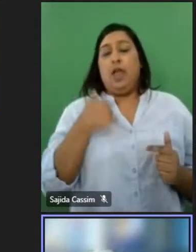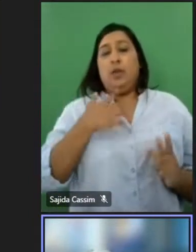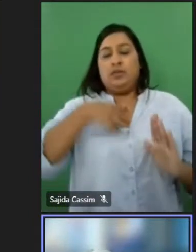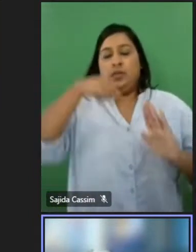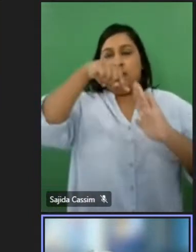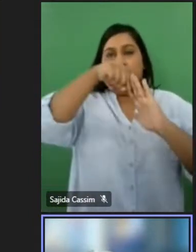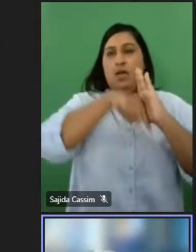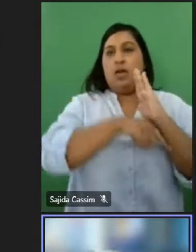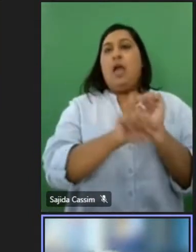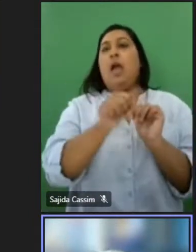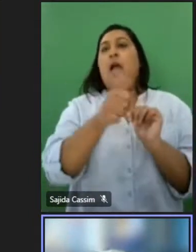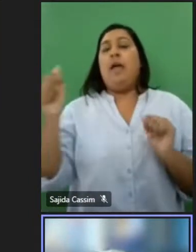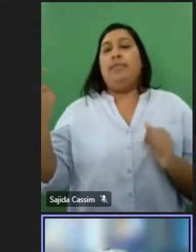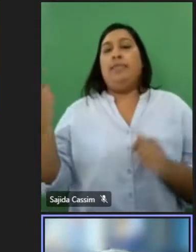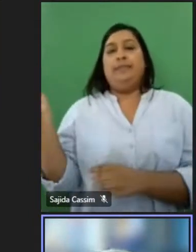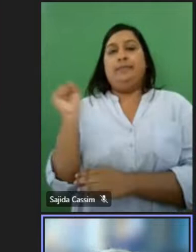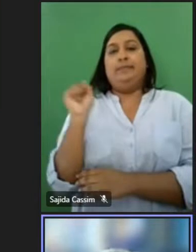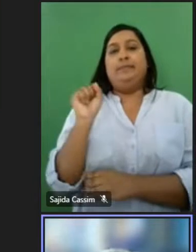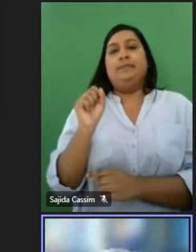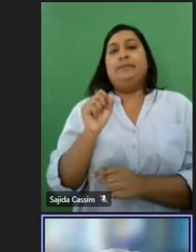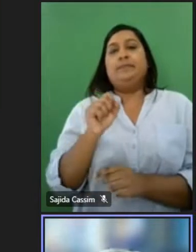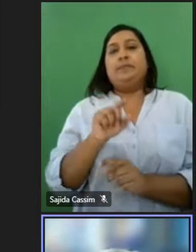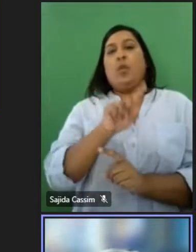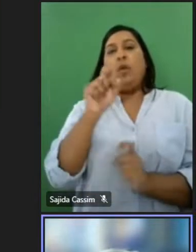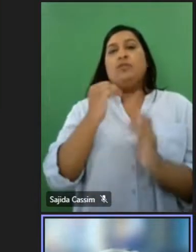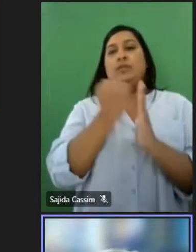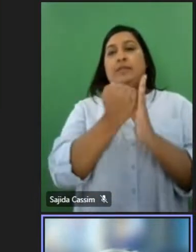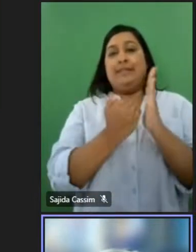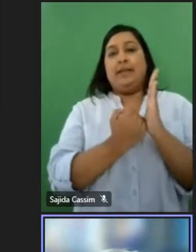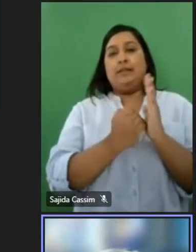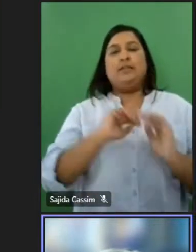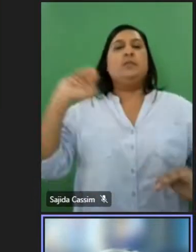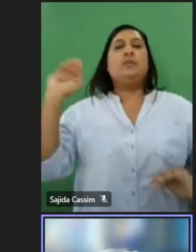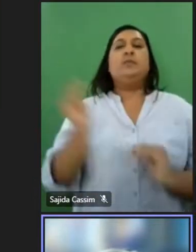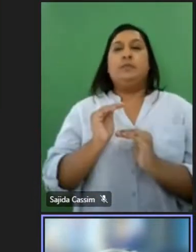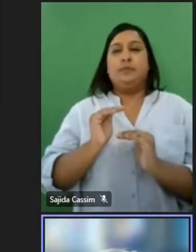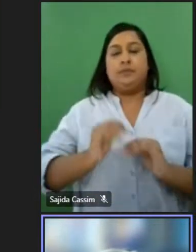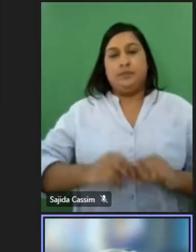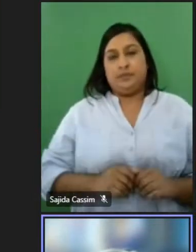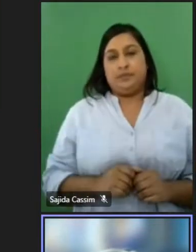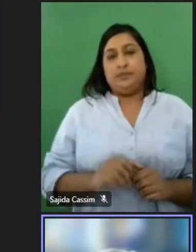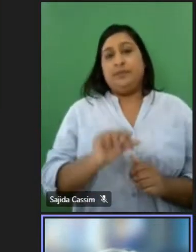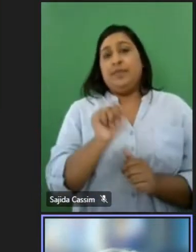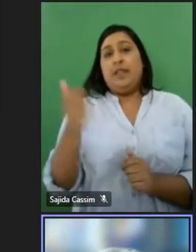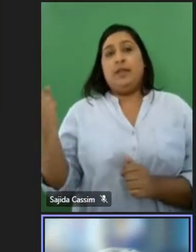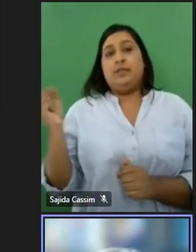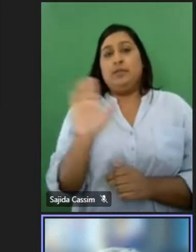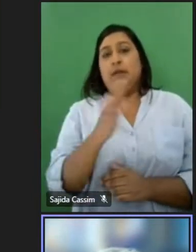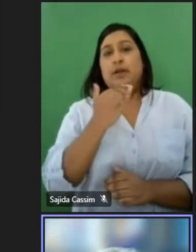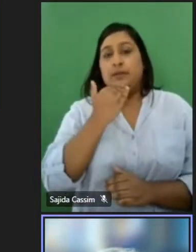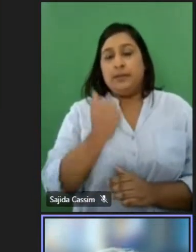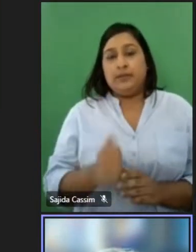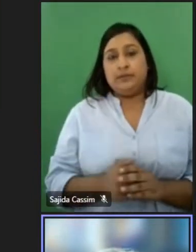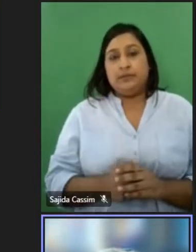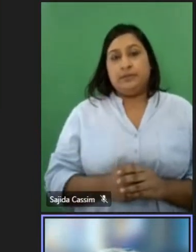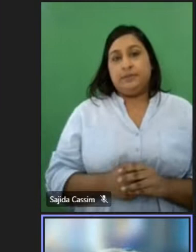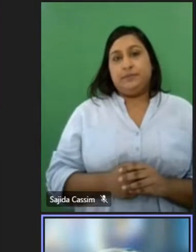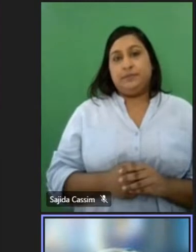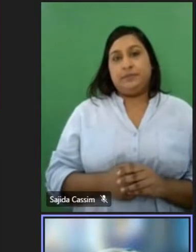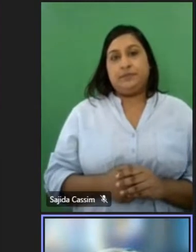Next slide, please, Joel. Next slide, please.